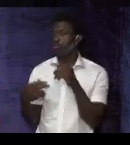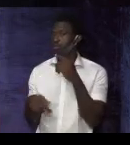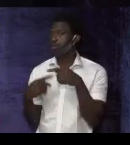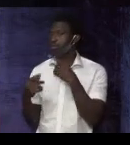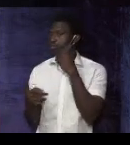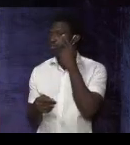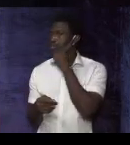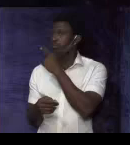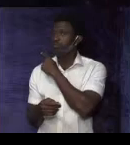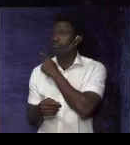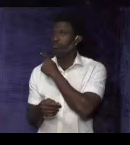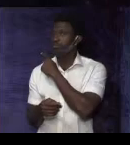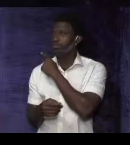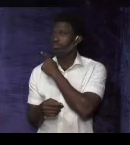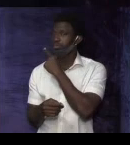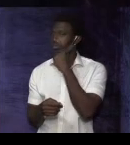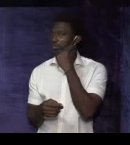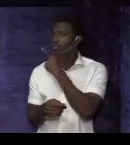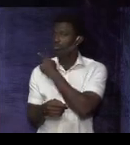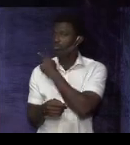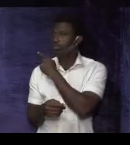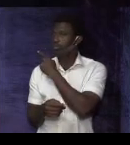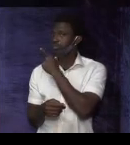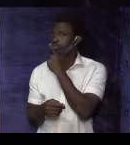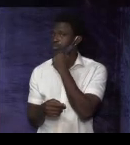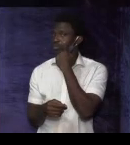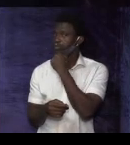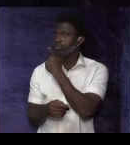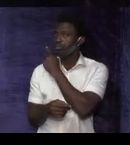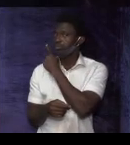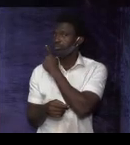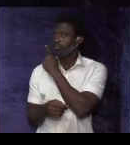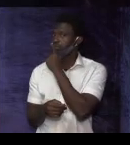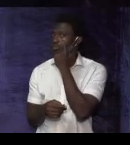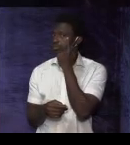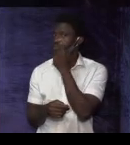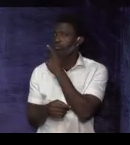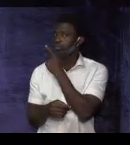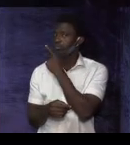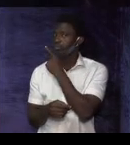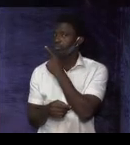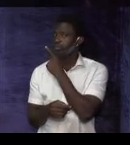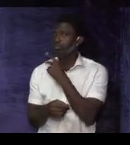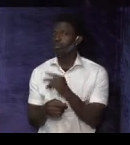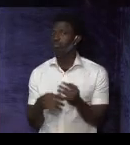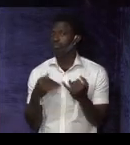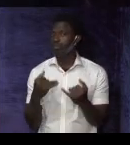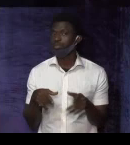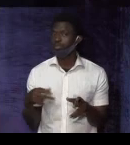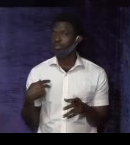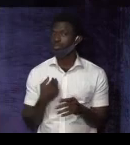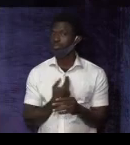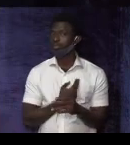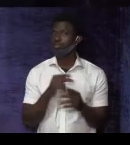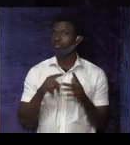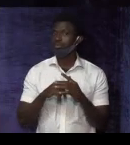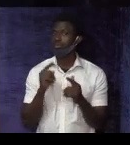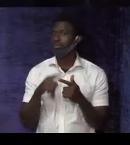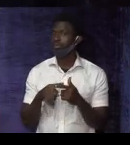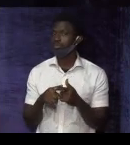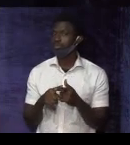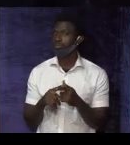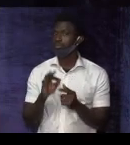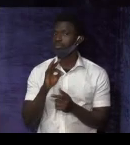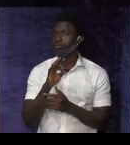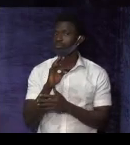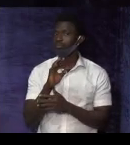So what I'm going to do is that I'm going to flatten it a little bit so that it will be easy for us to fold. Now let's begin folding.